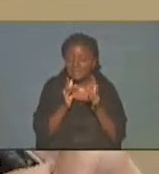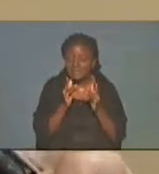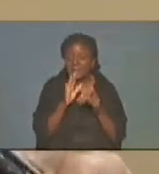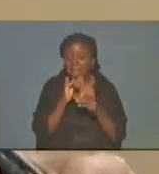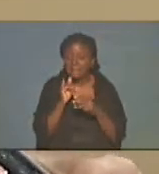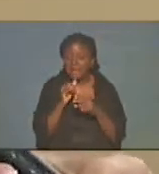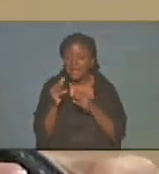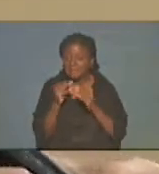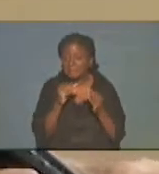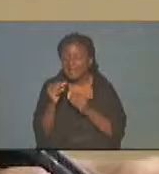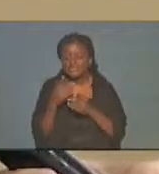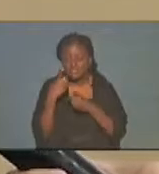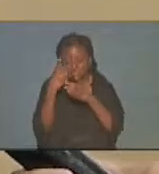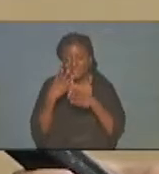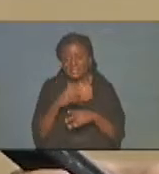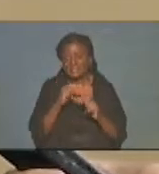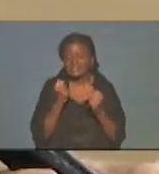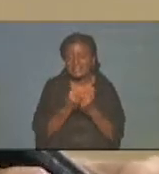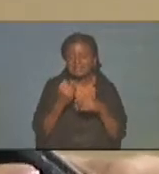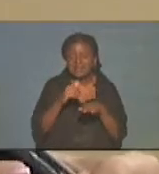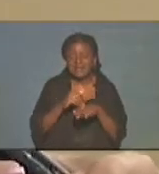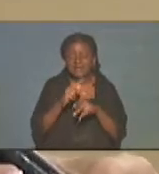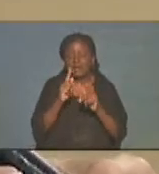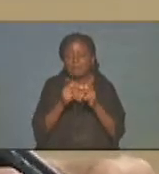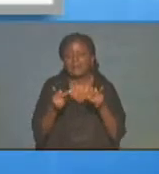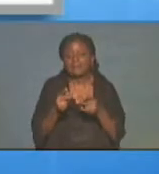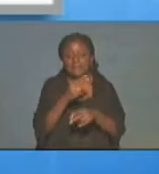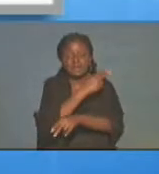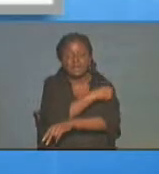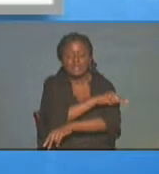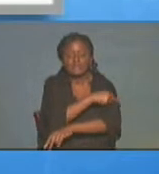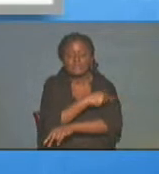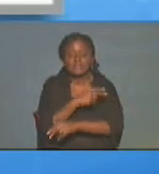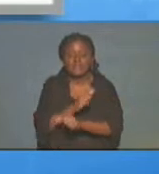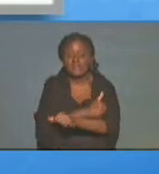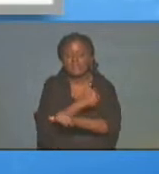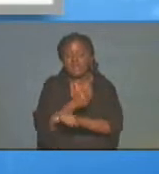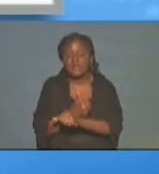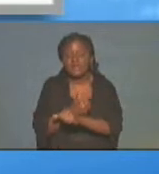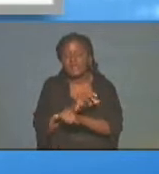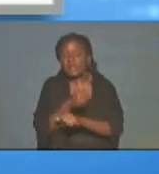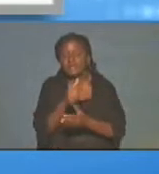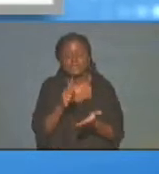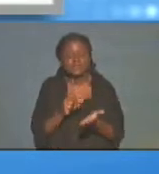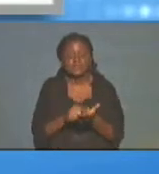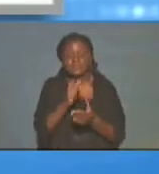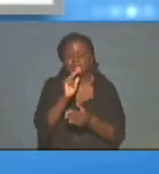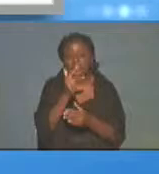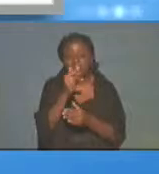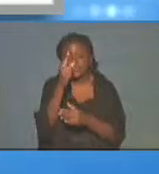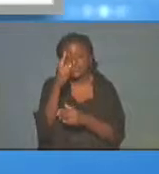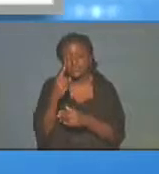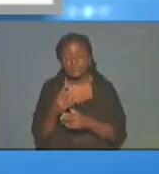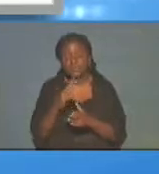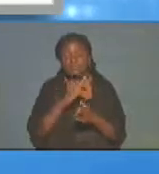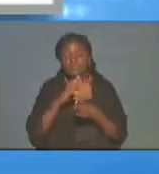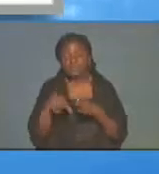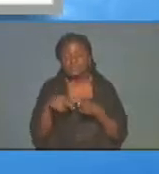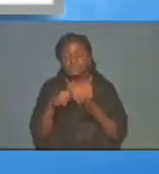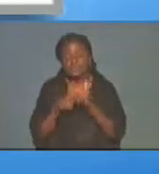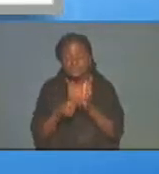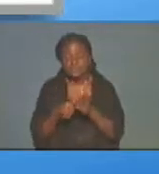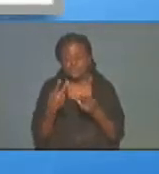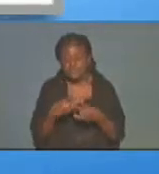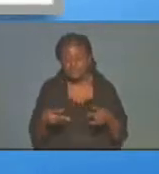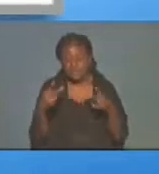the managing director and the team at the Public Hospitals Authority. In other news this evening, third quarter results show that the value of